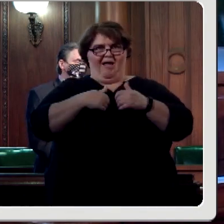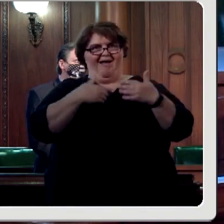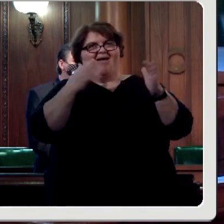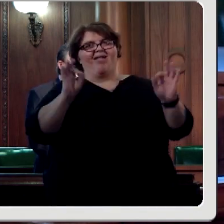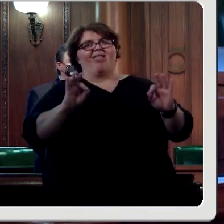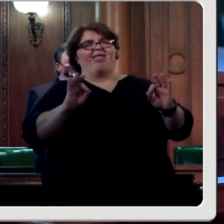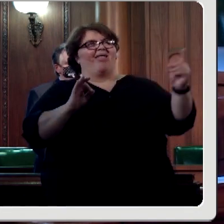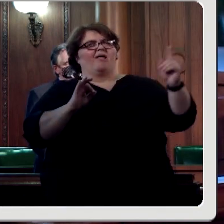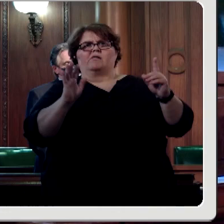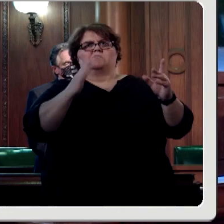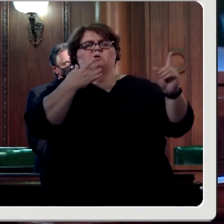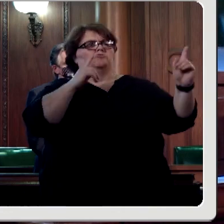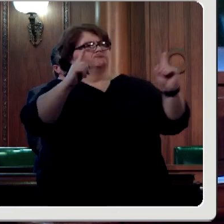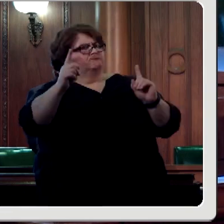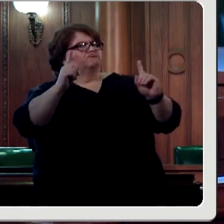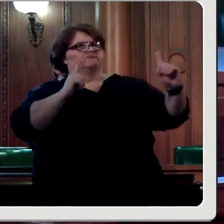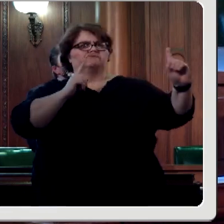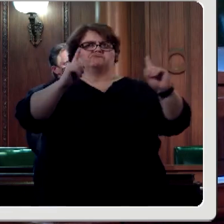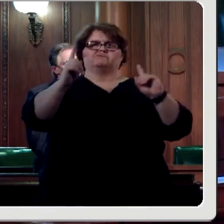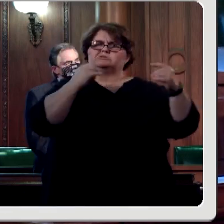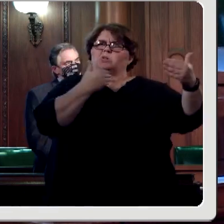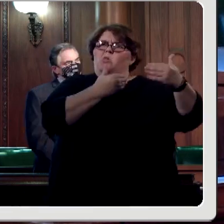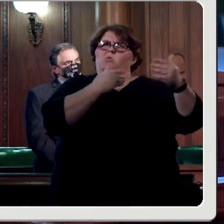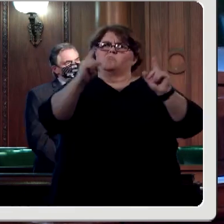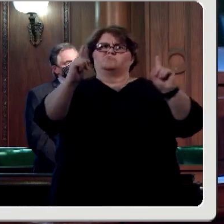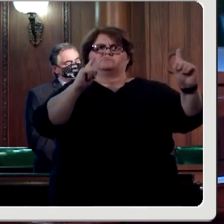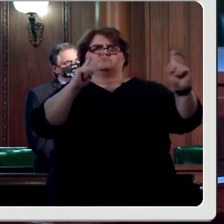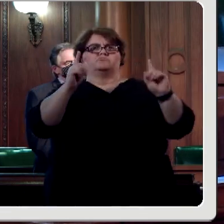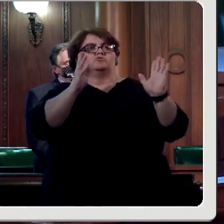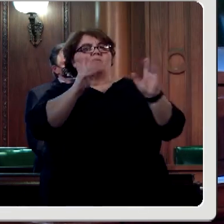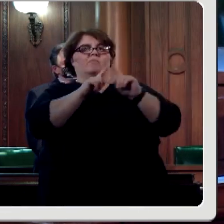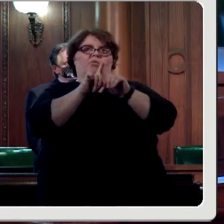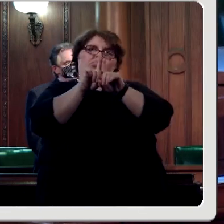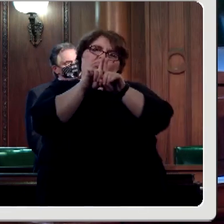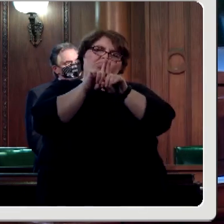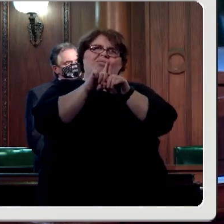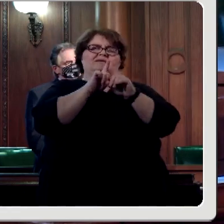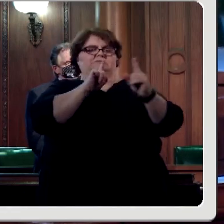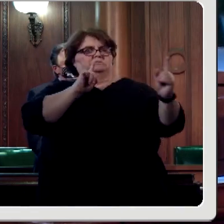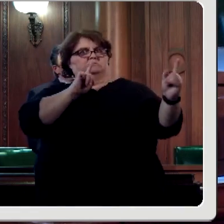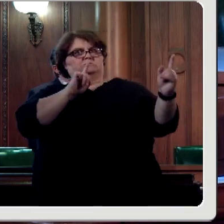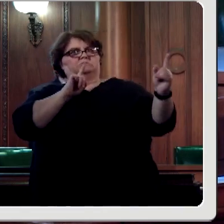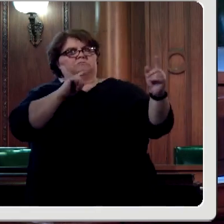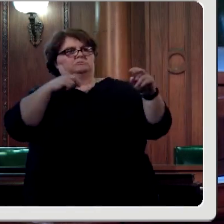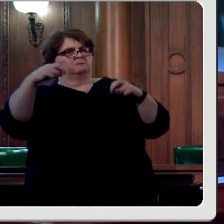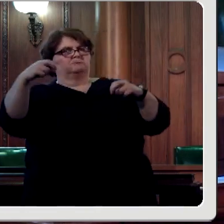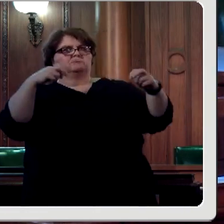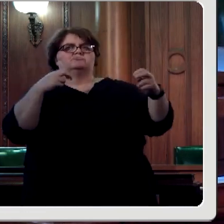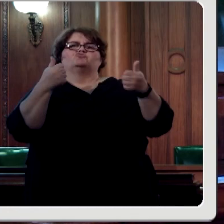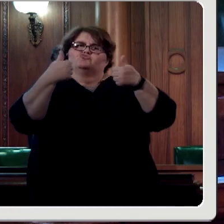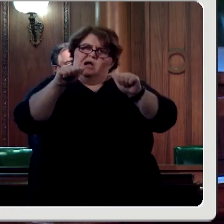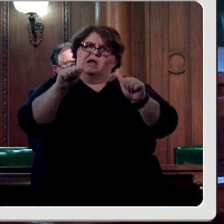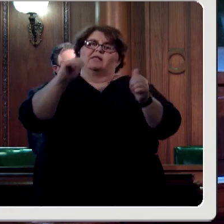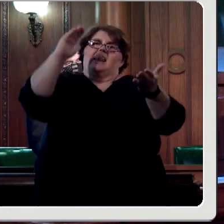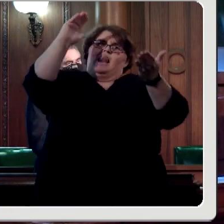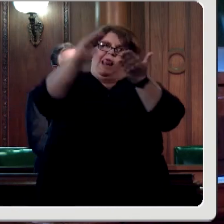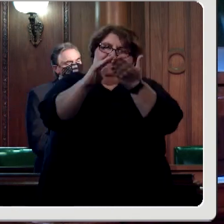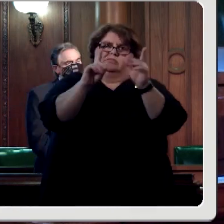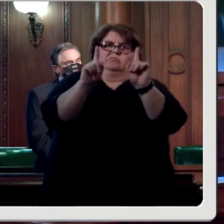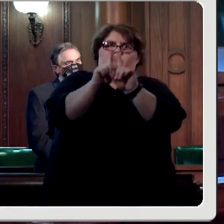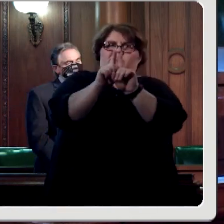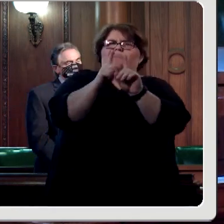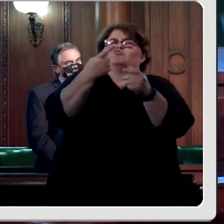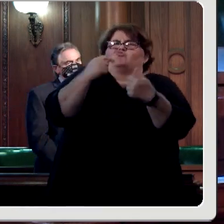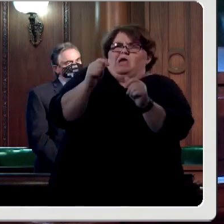stand a few more feet away from him. I don't have to stand right next to him all the time. And this is the way that we can protect our families from